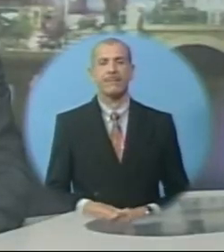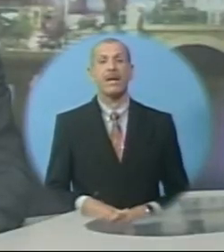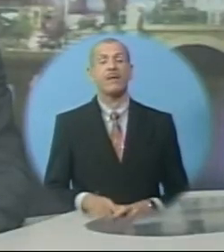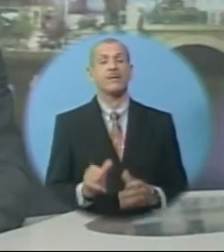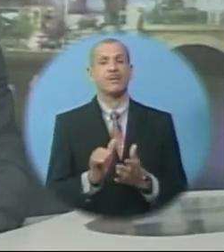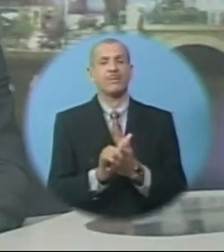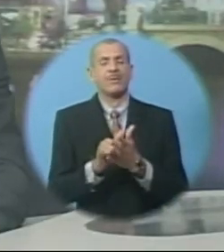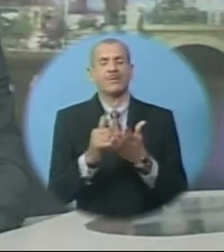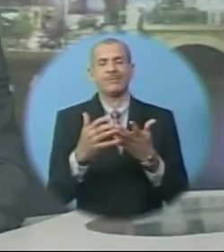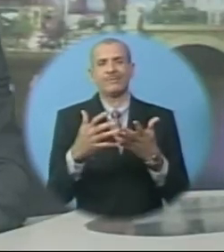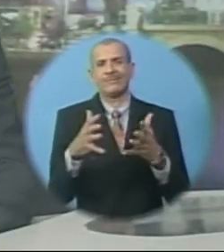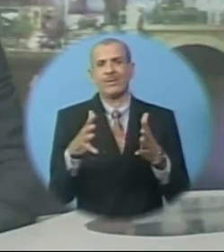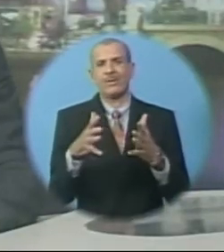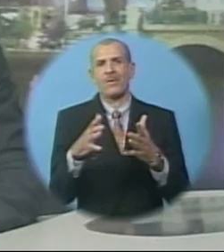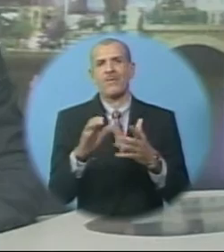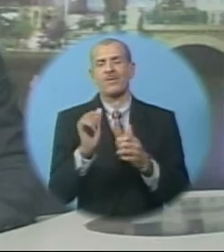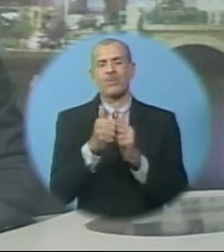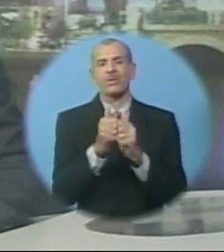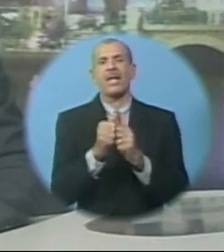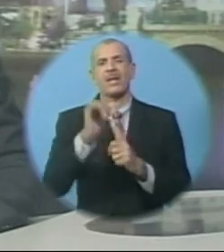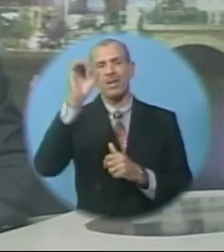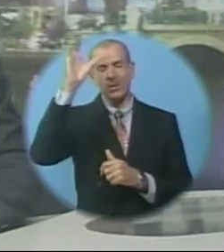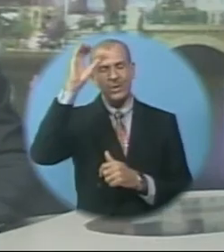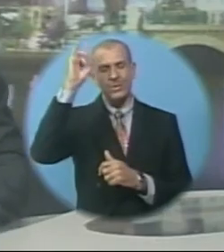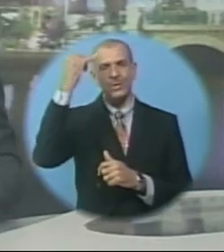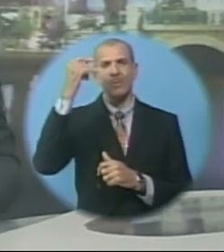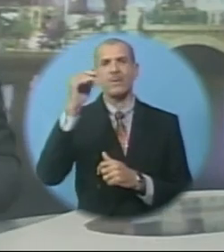Well, that's sports for tonight. Shane Jones returns with a look at the business.